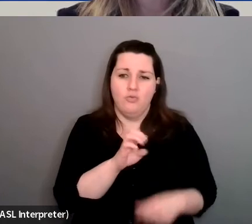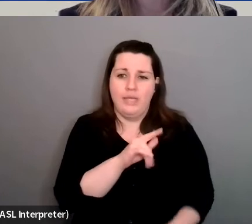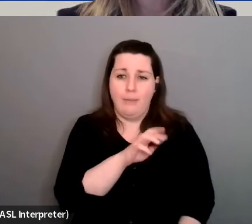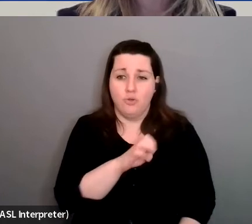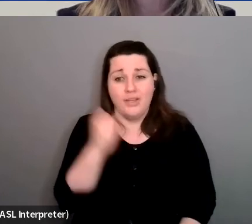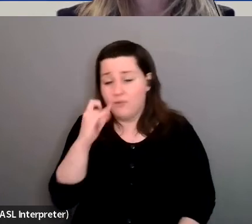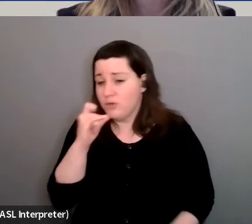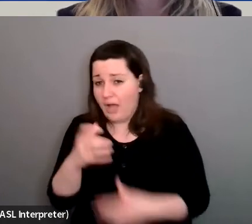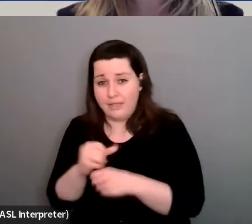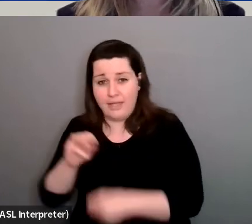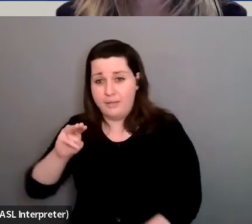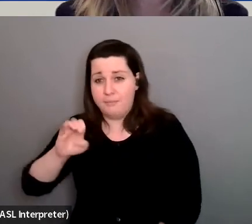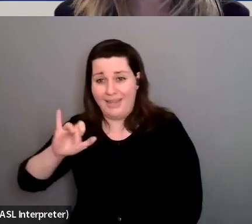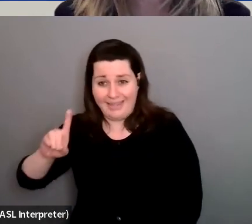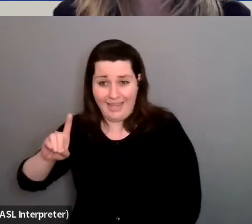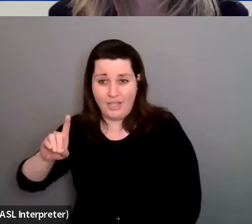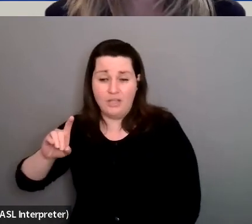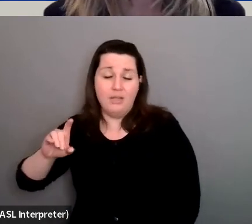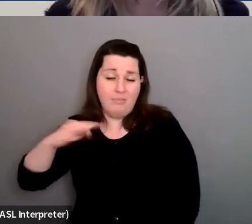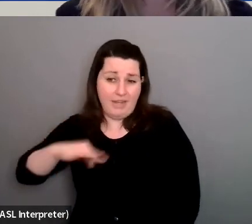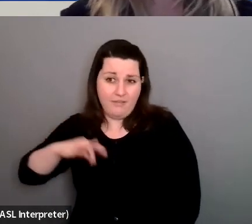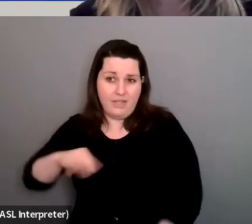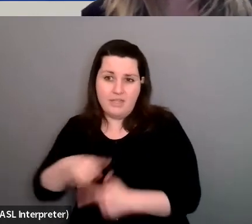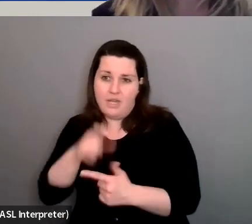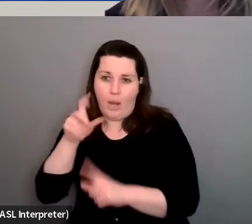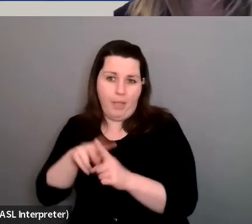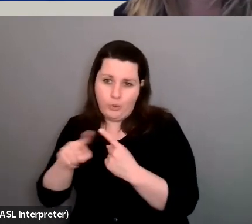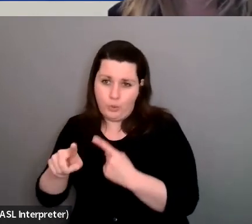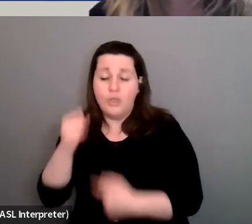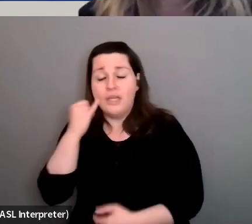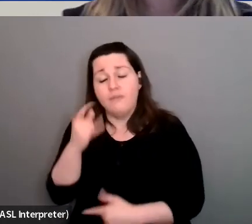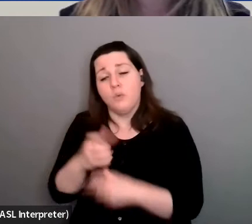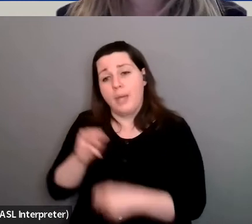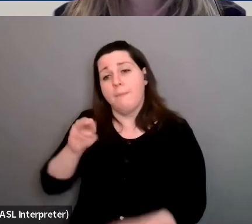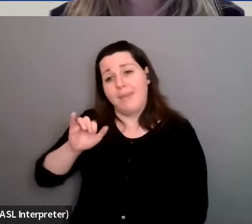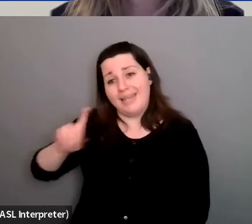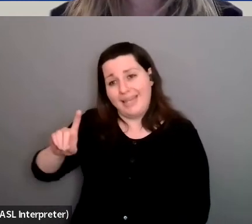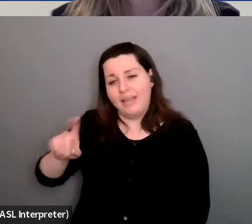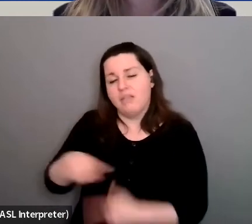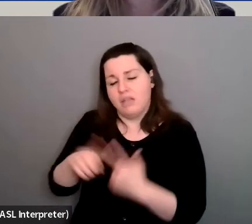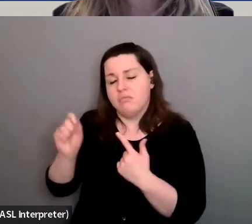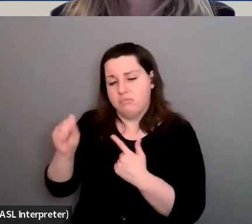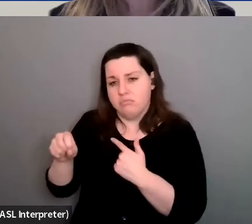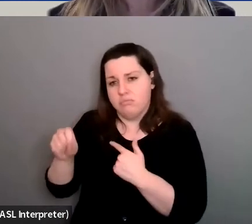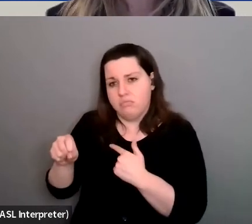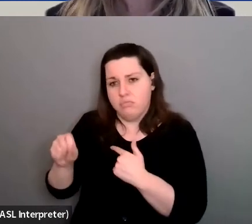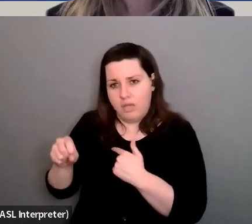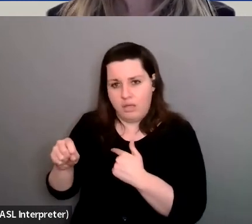then it's not applicable. Let me just put it that way. But if you are, then that's where it would come into